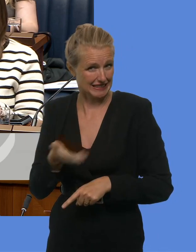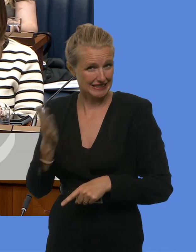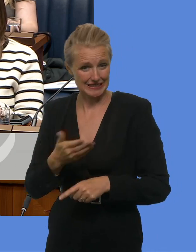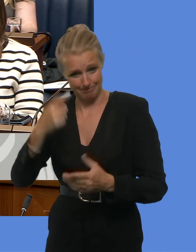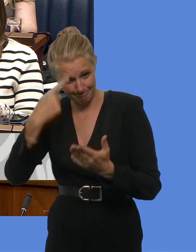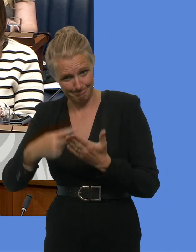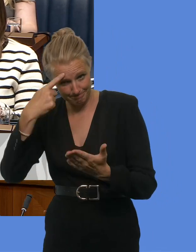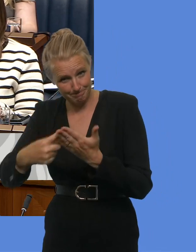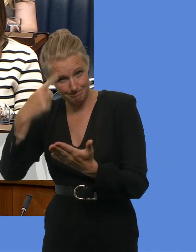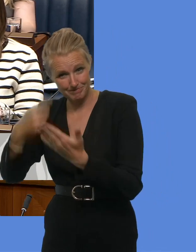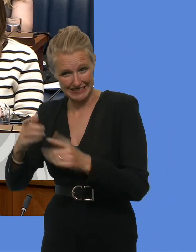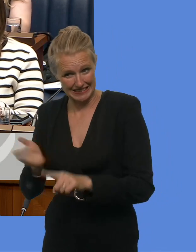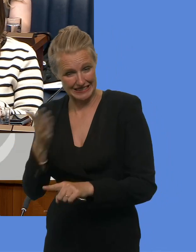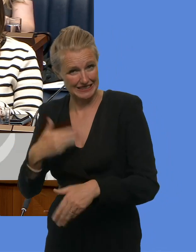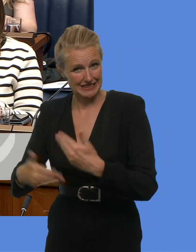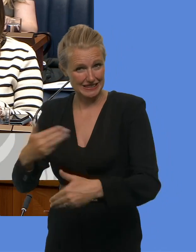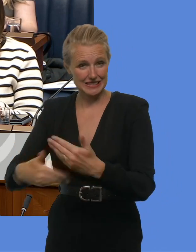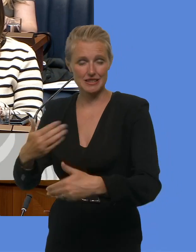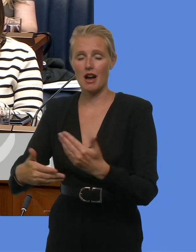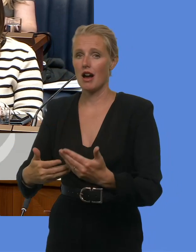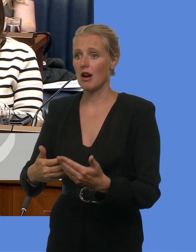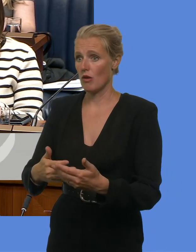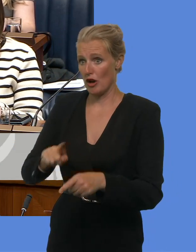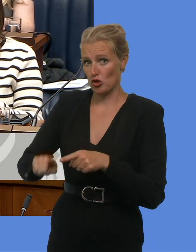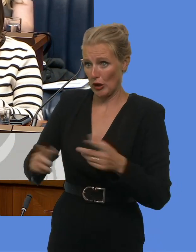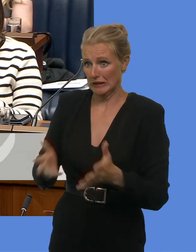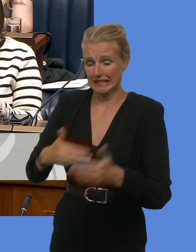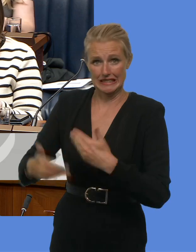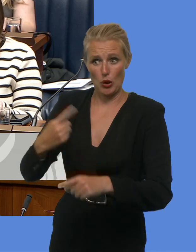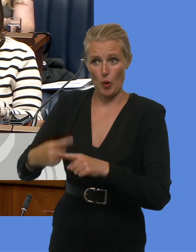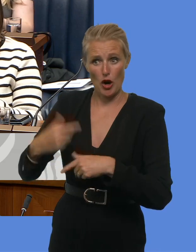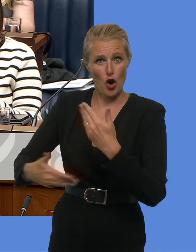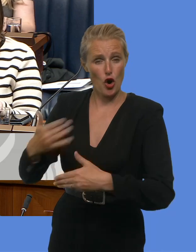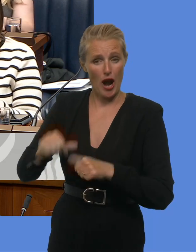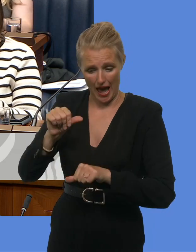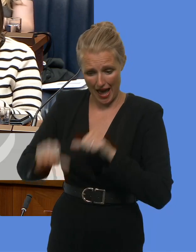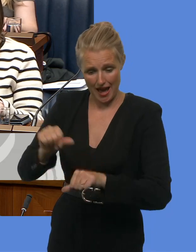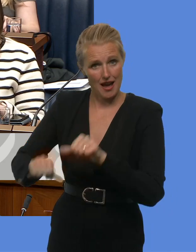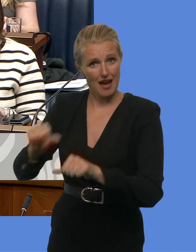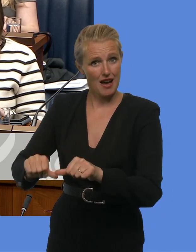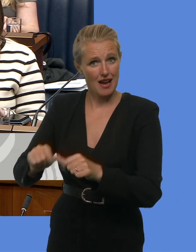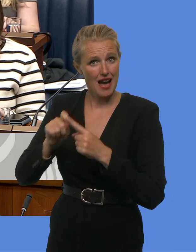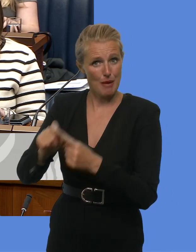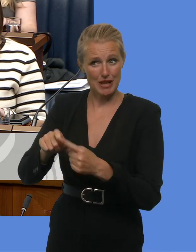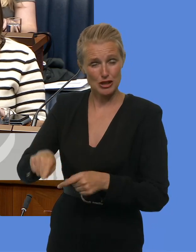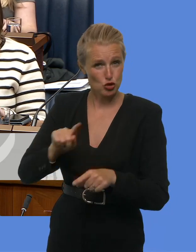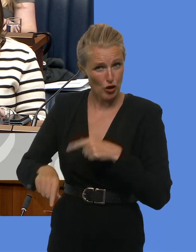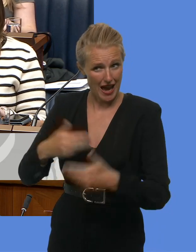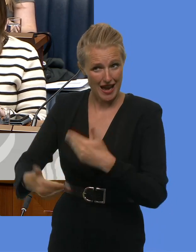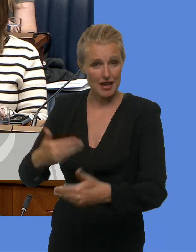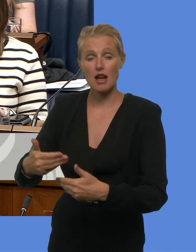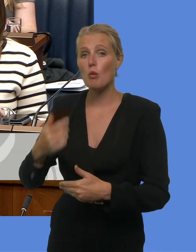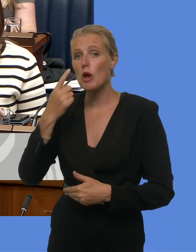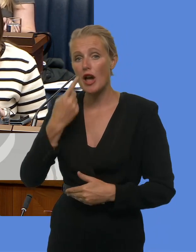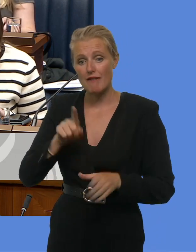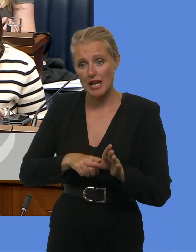process, and we welcome the ongoing efforts to increase the pace at which applications are being processed. This is evidenced by the significant year-on-year increase in the